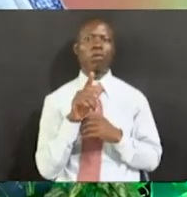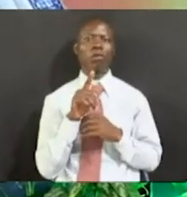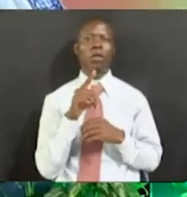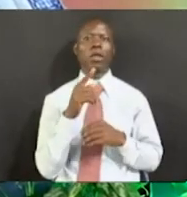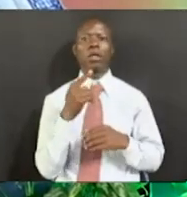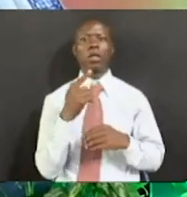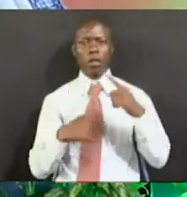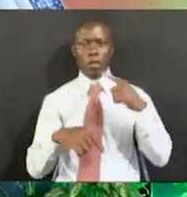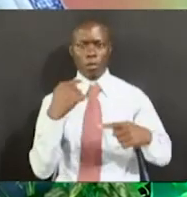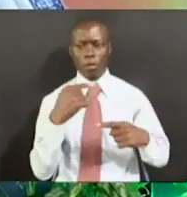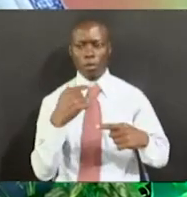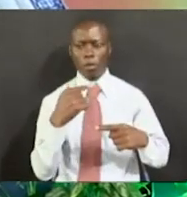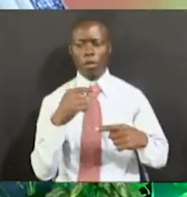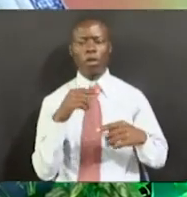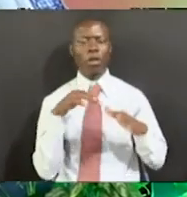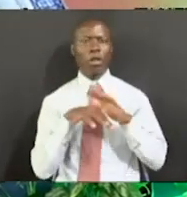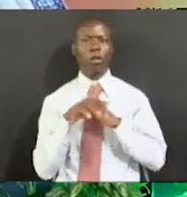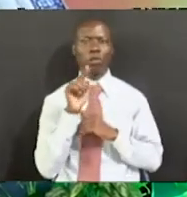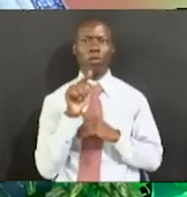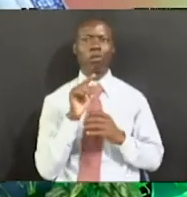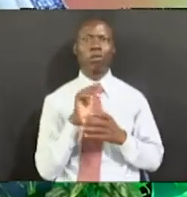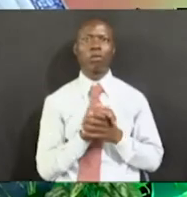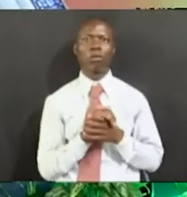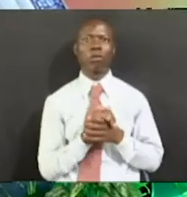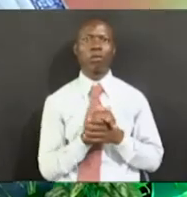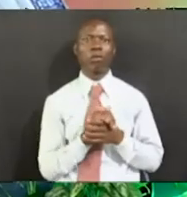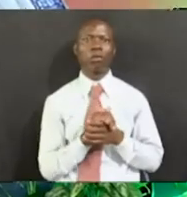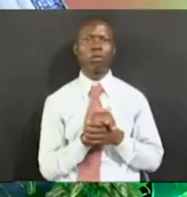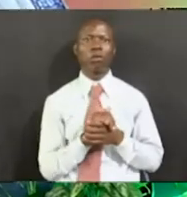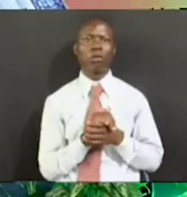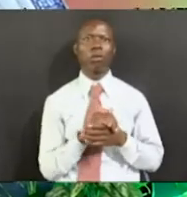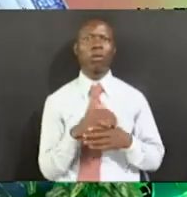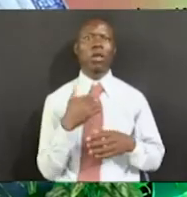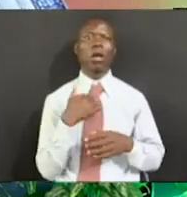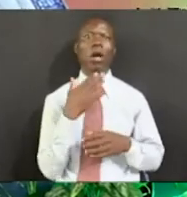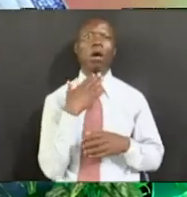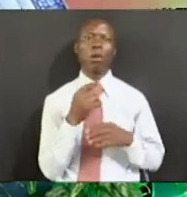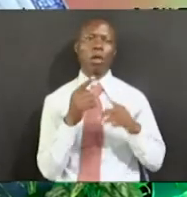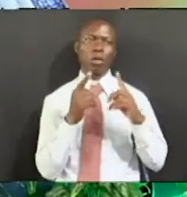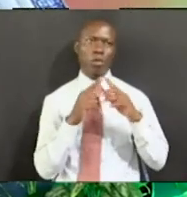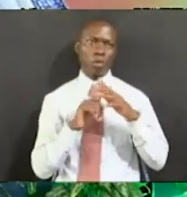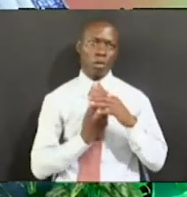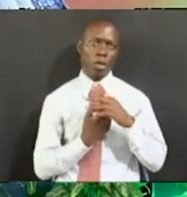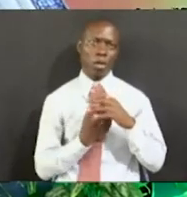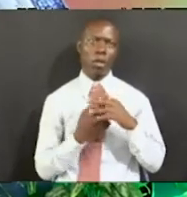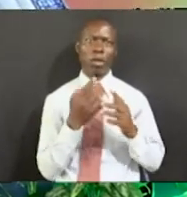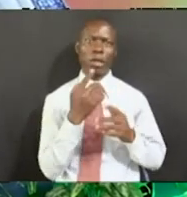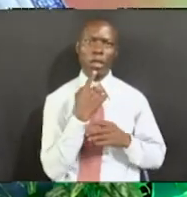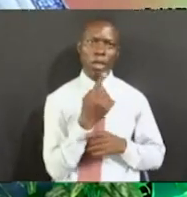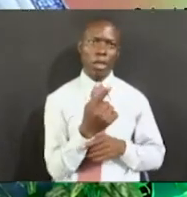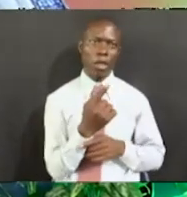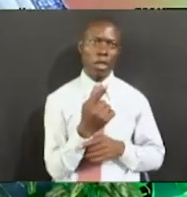champion in you. And I want to begin by saying that